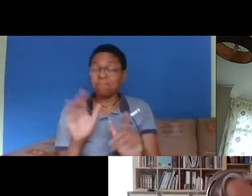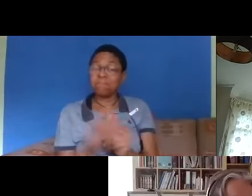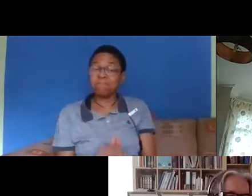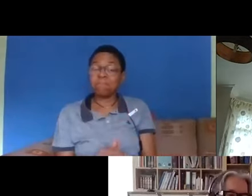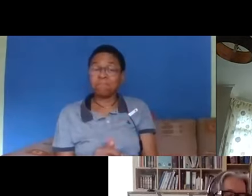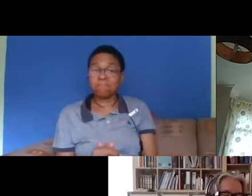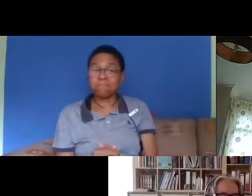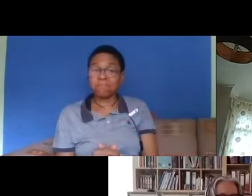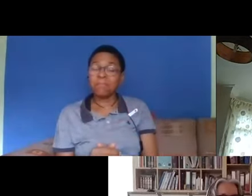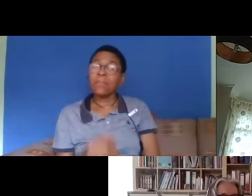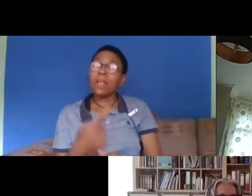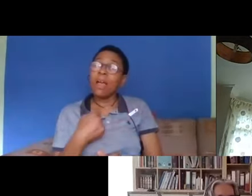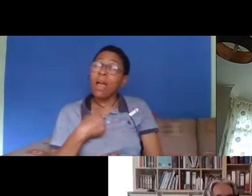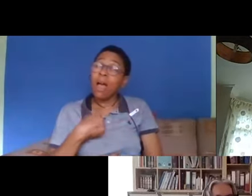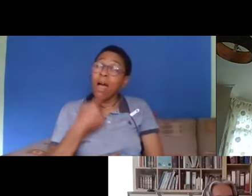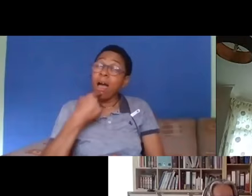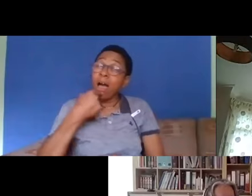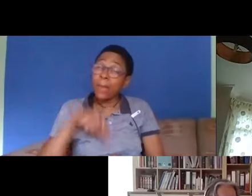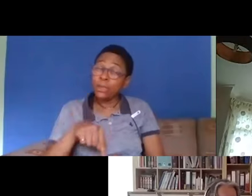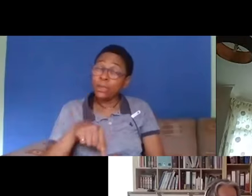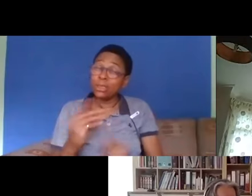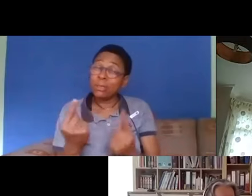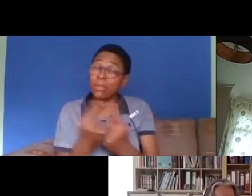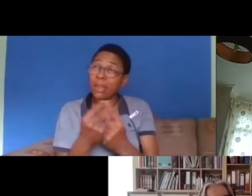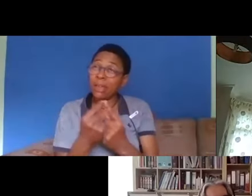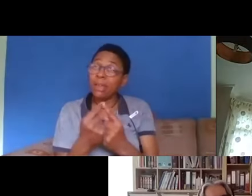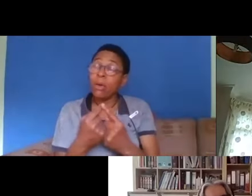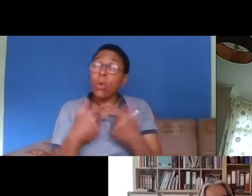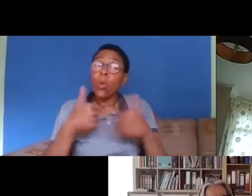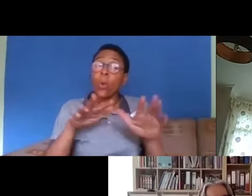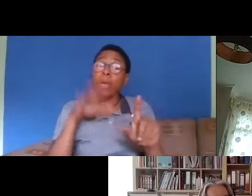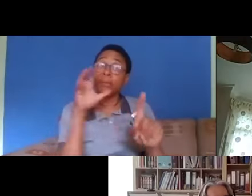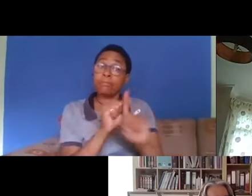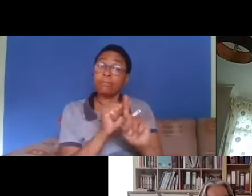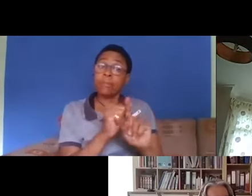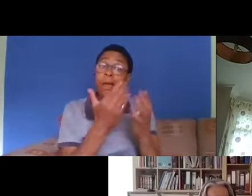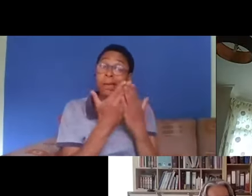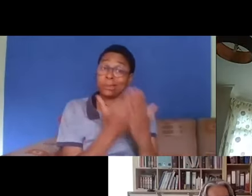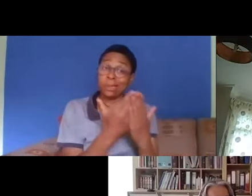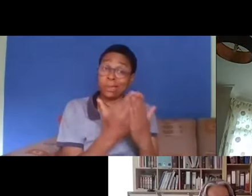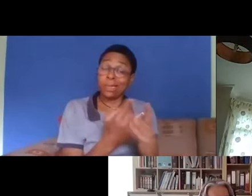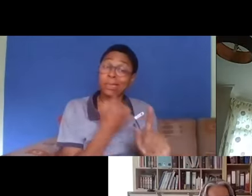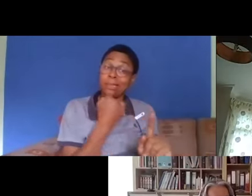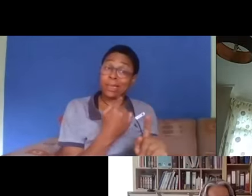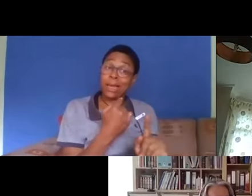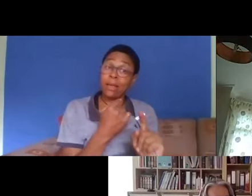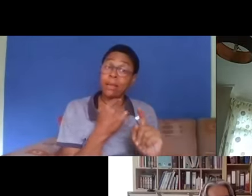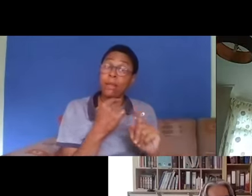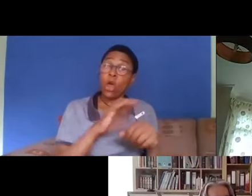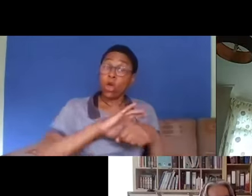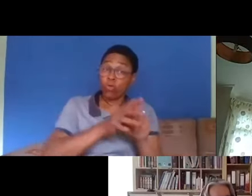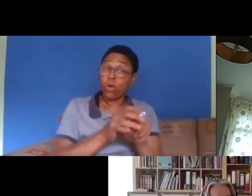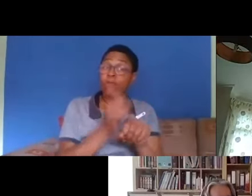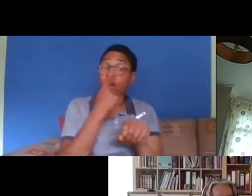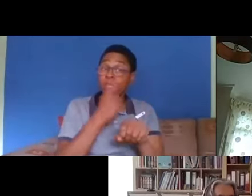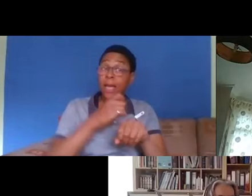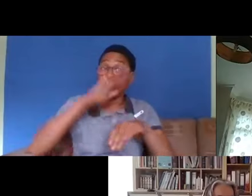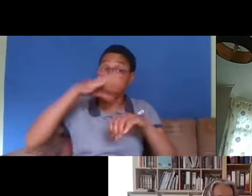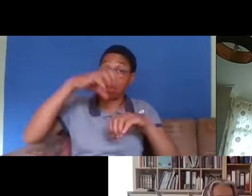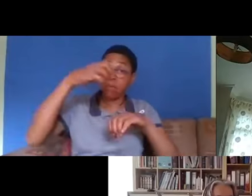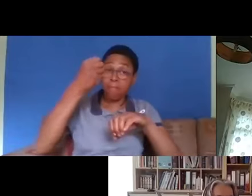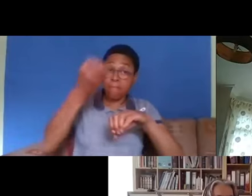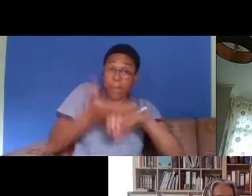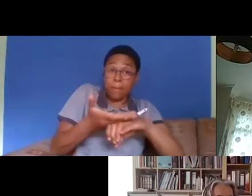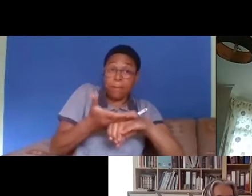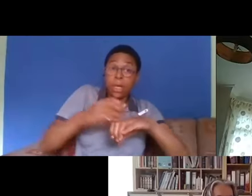I mentioned that there was a study some weeks ago showing that the virus can be carried on shoes, and therefore